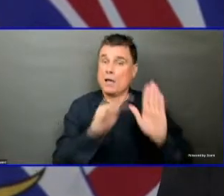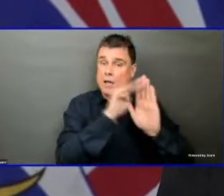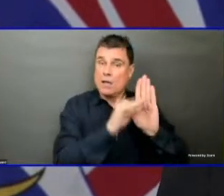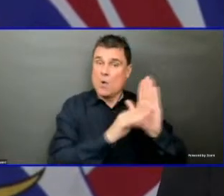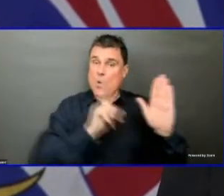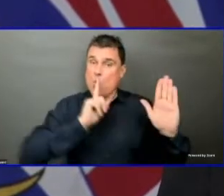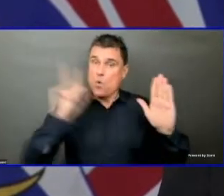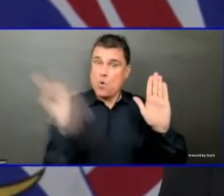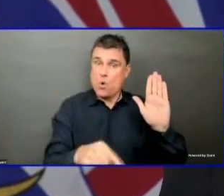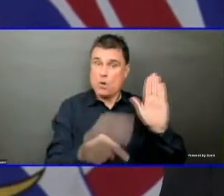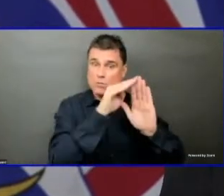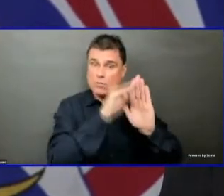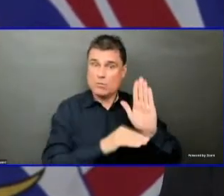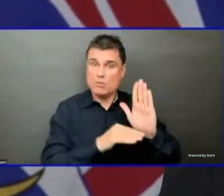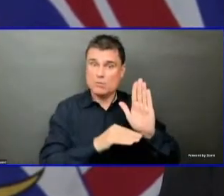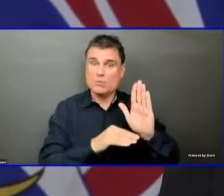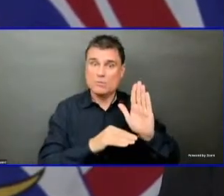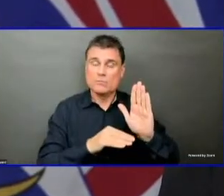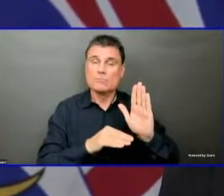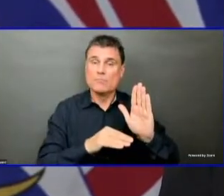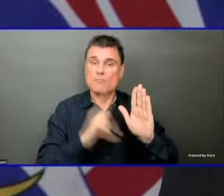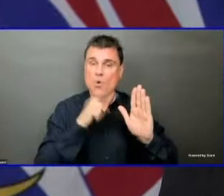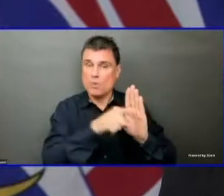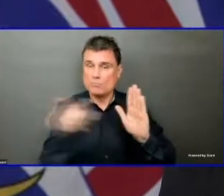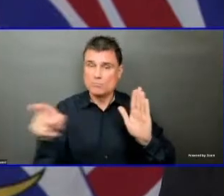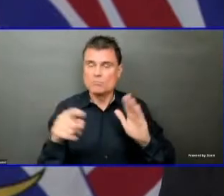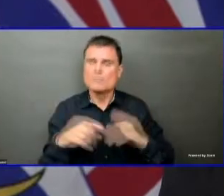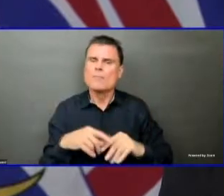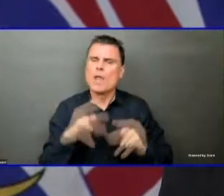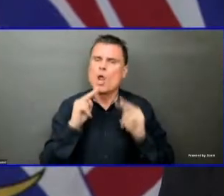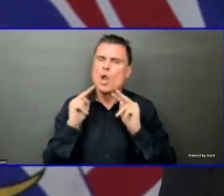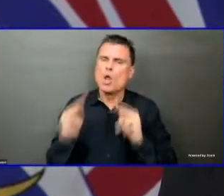gov.bc.ca/COVID-19. And the last question this morning comes from Marcella Bernardo.